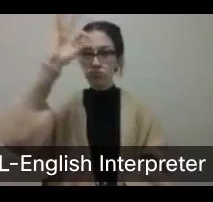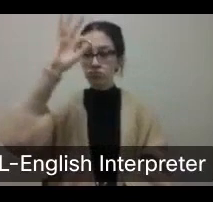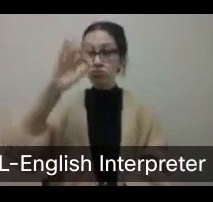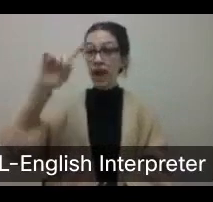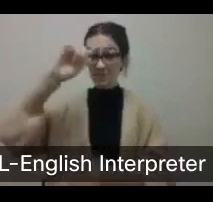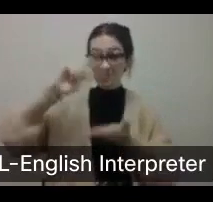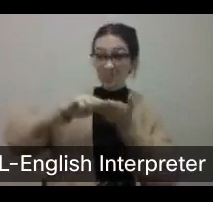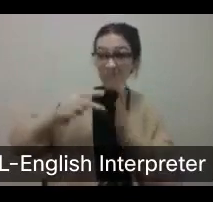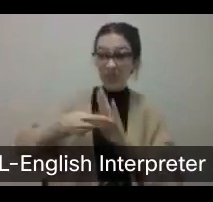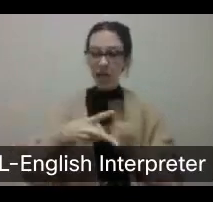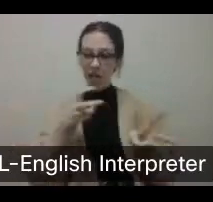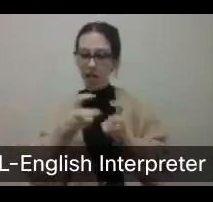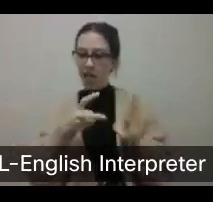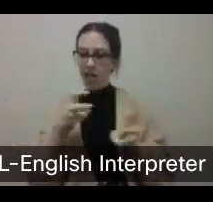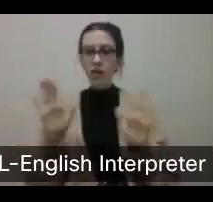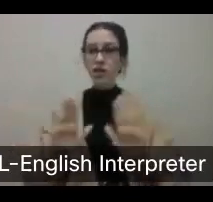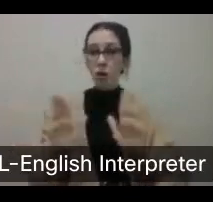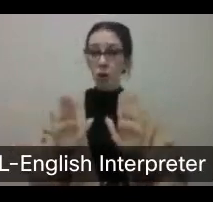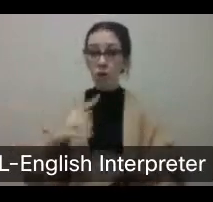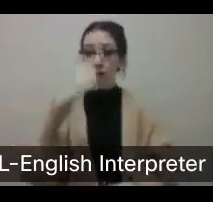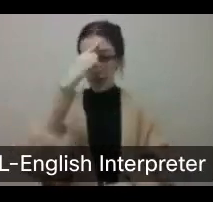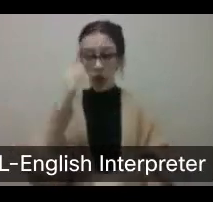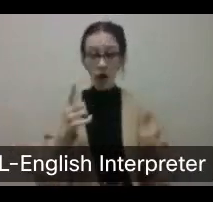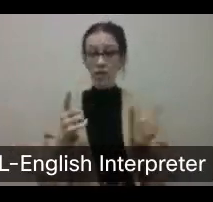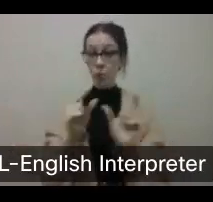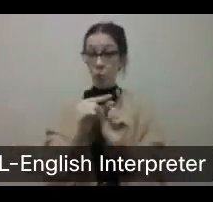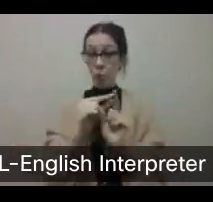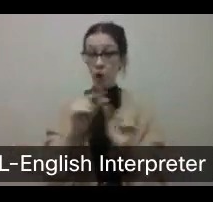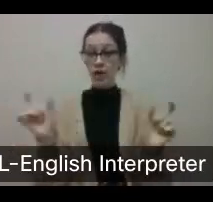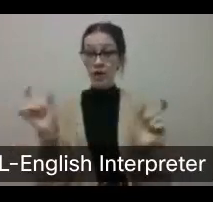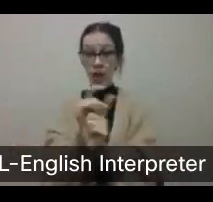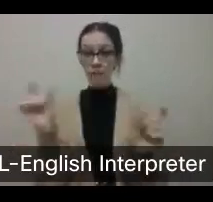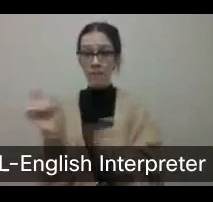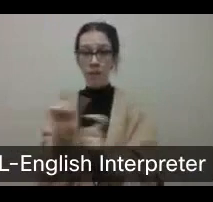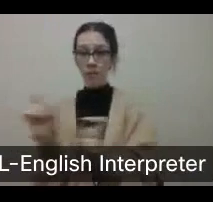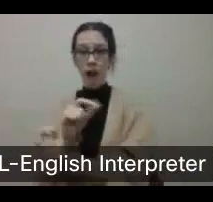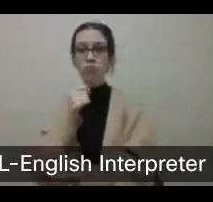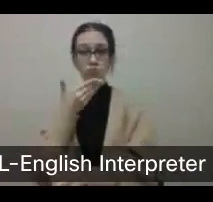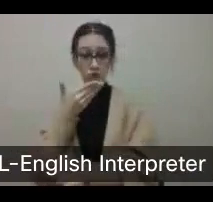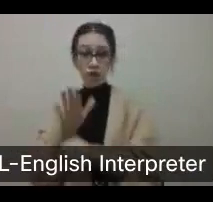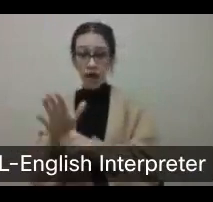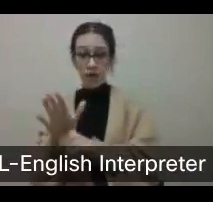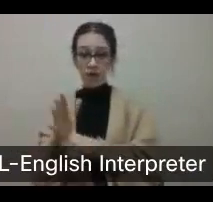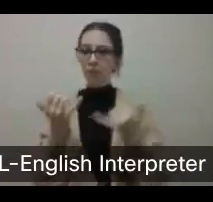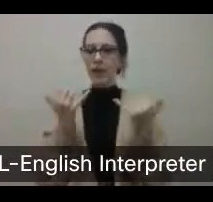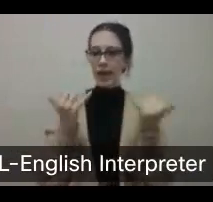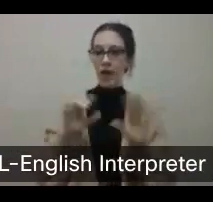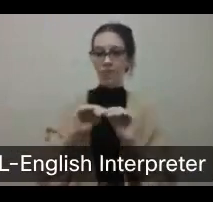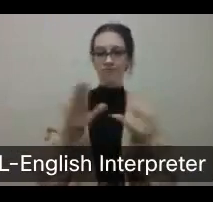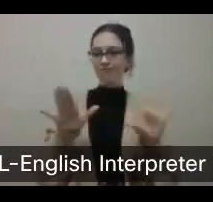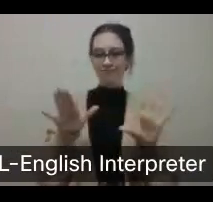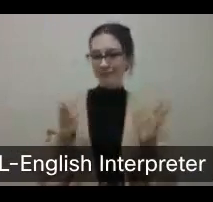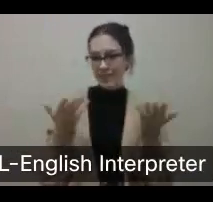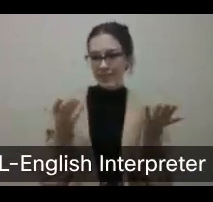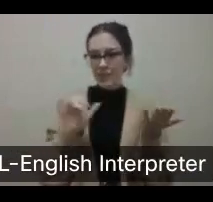changing words out was enough. And as we've seen, that is not enough. So what can we do to ensure that we do not